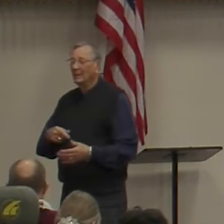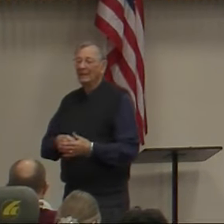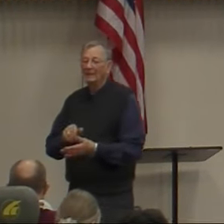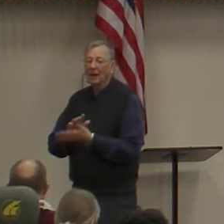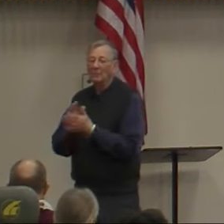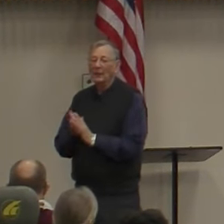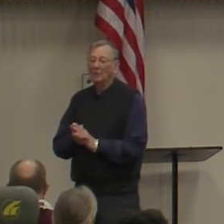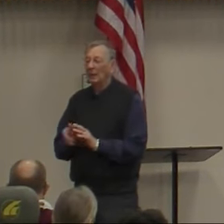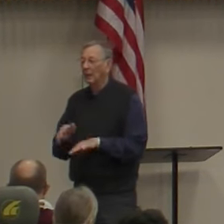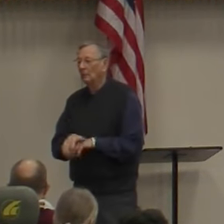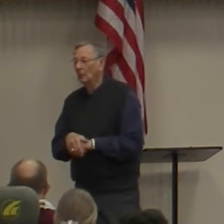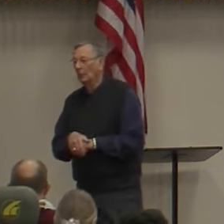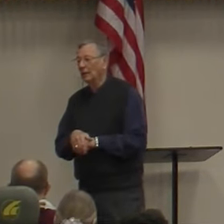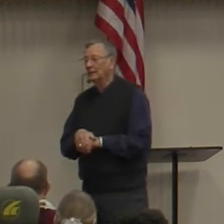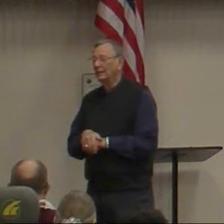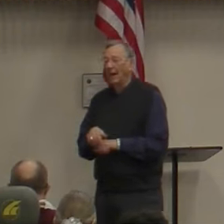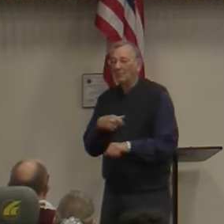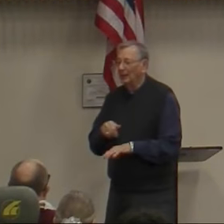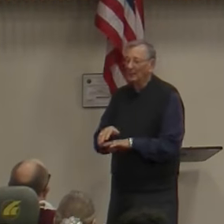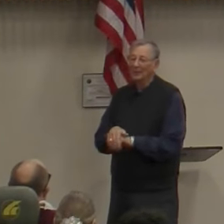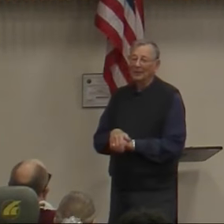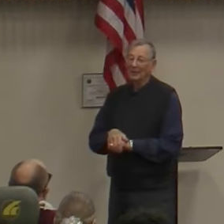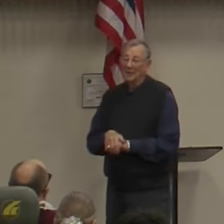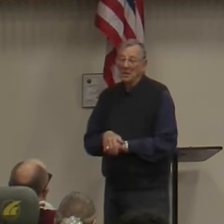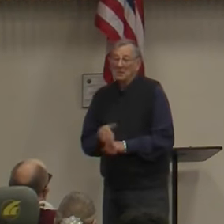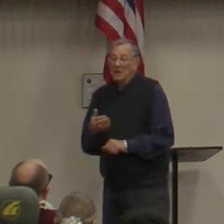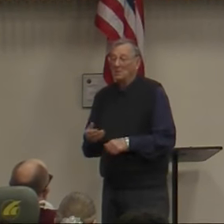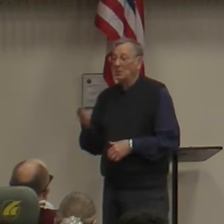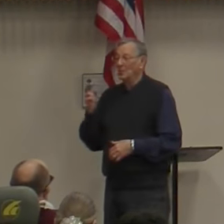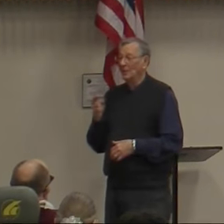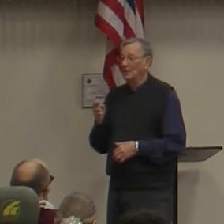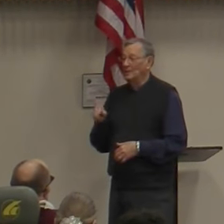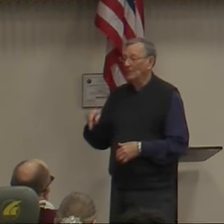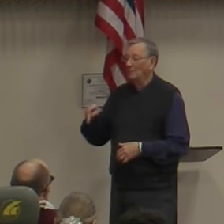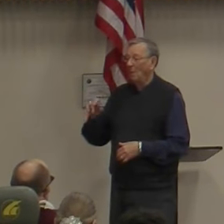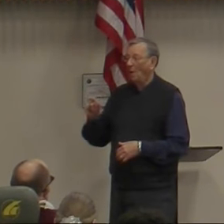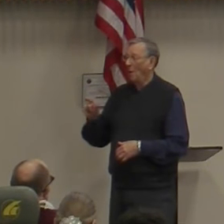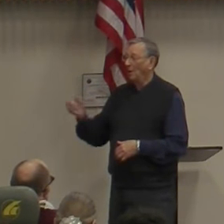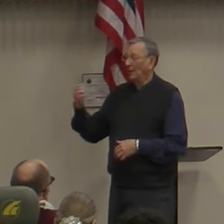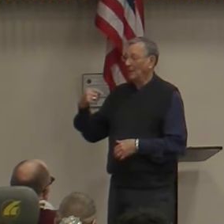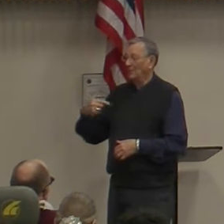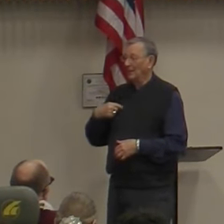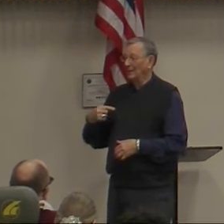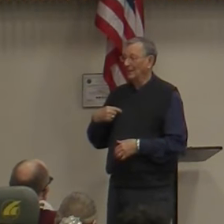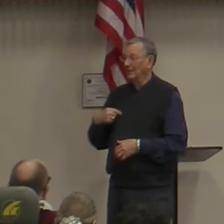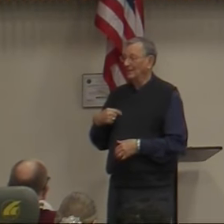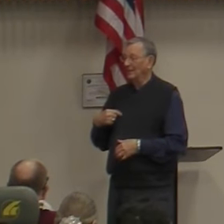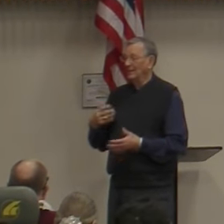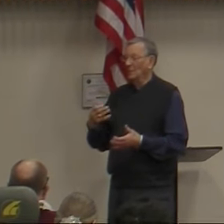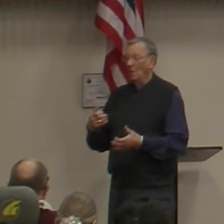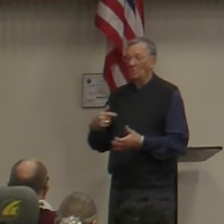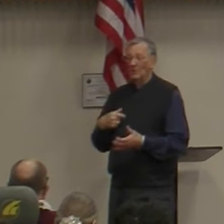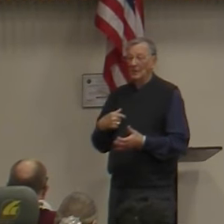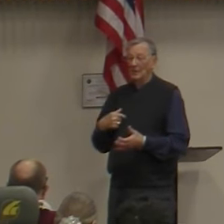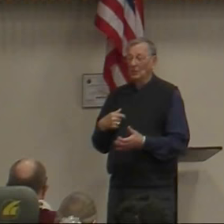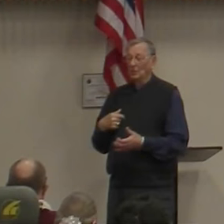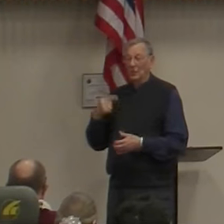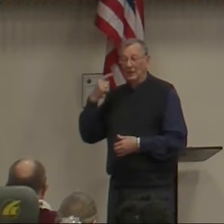big hypocrite, and I'm sorry for that. Maybe the reason Paul assigned me this task is he wanted me to learn the lesson. I don't know.